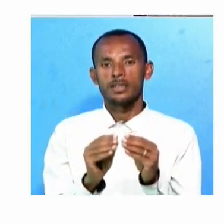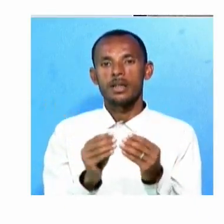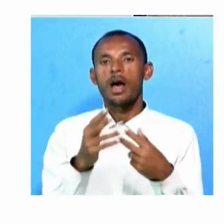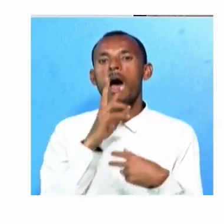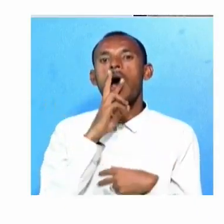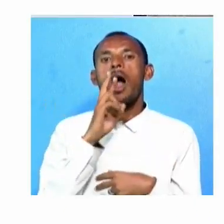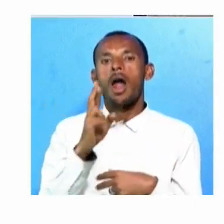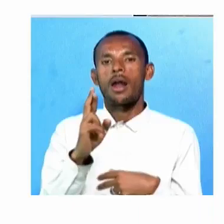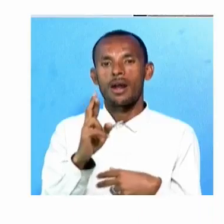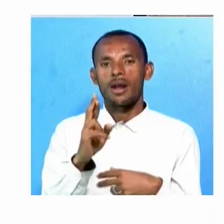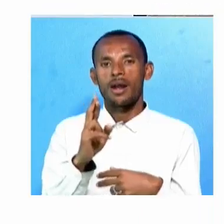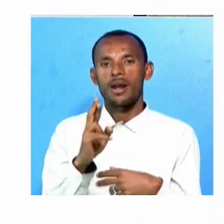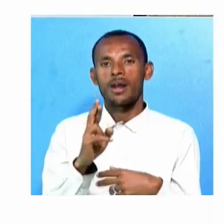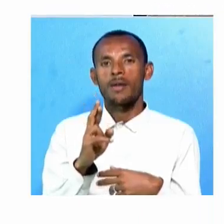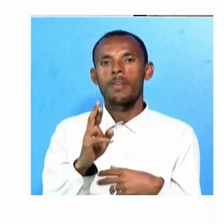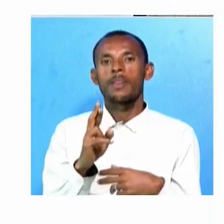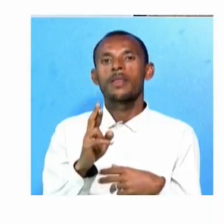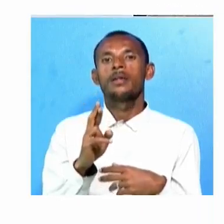are